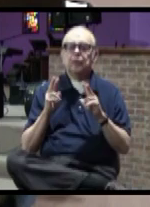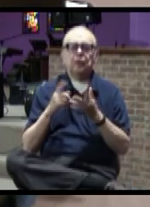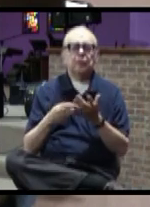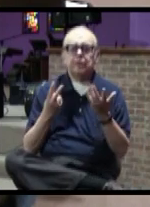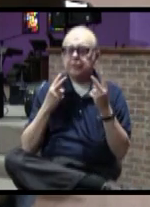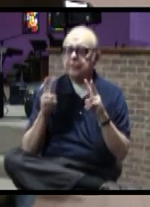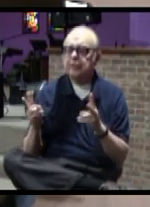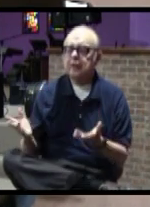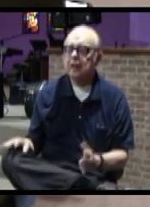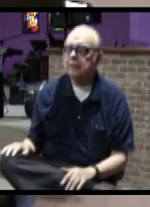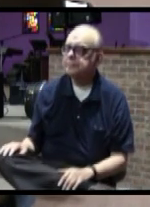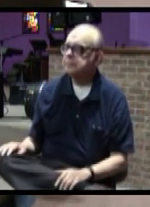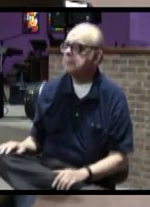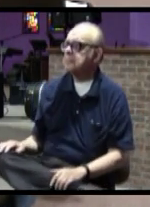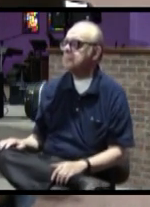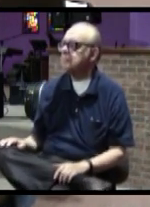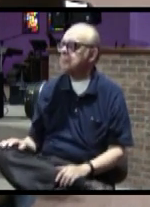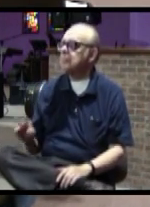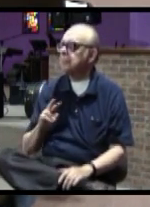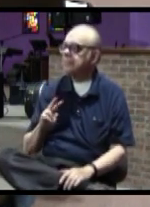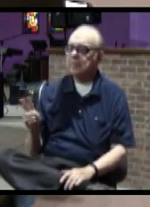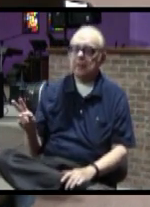But you look around today, and what do you see?